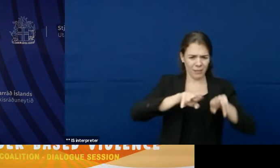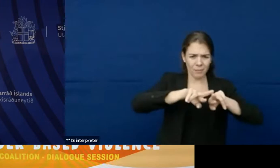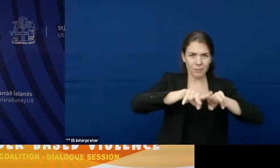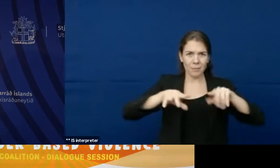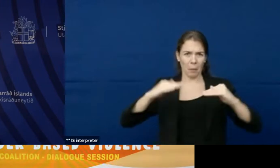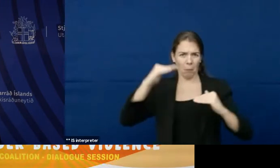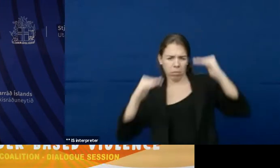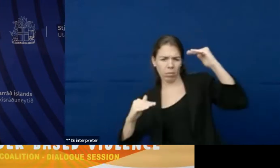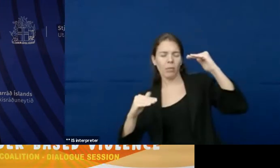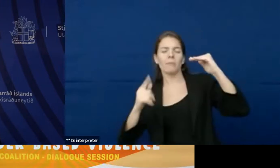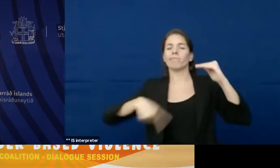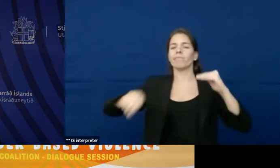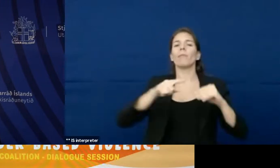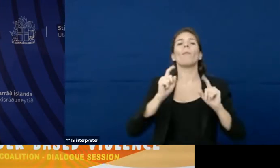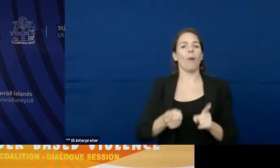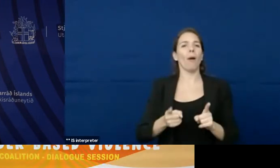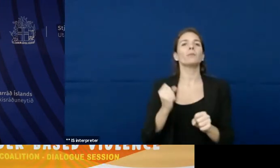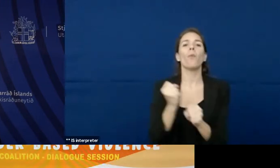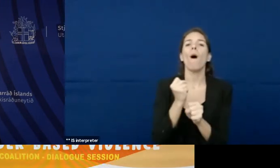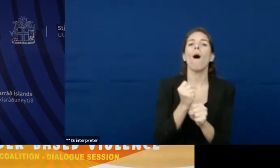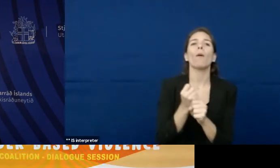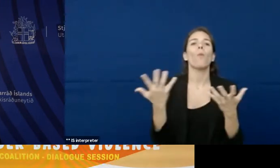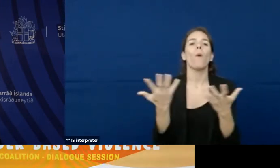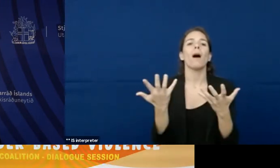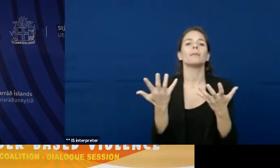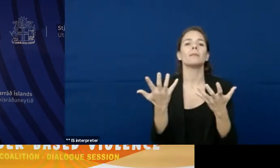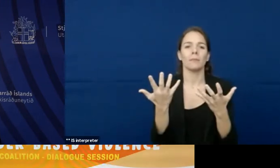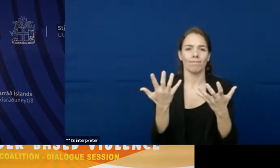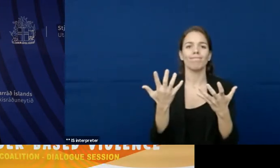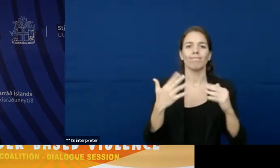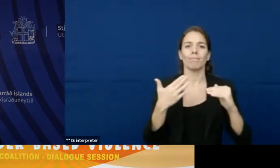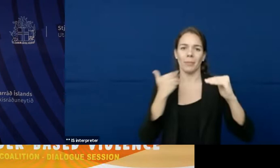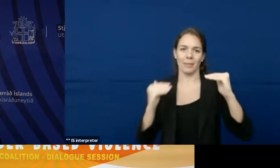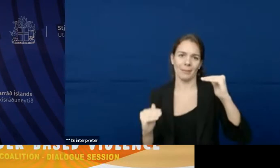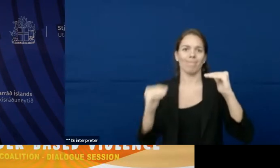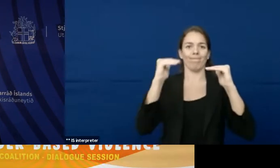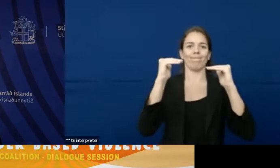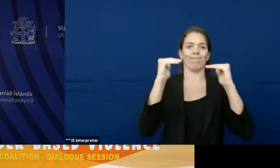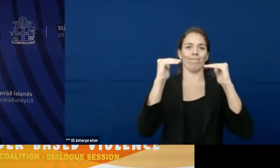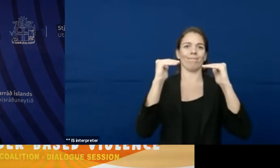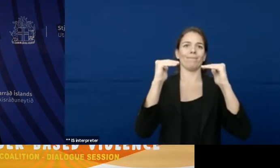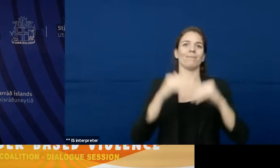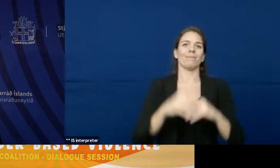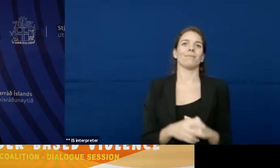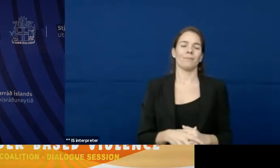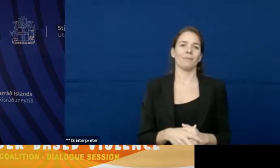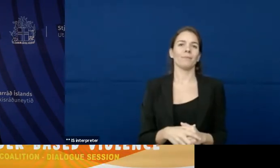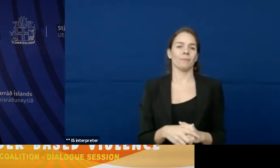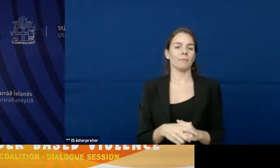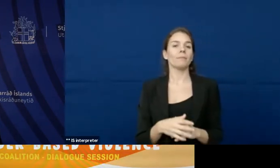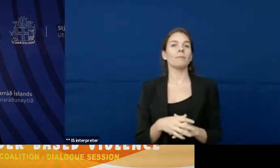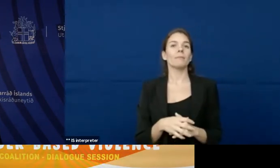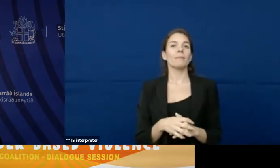key element in this regard. Through education, young people need to be informed of their